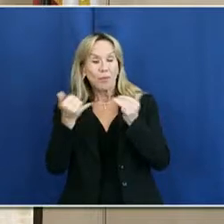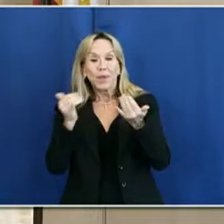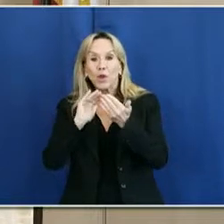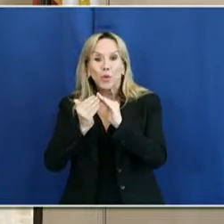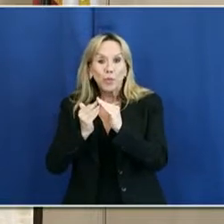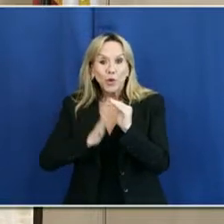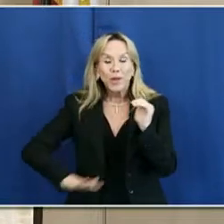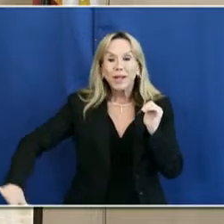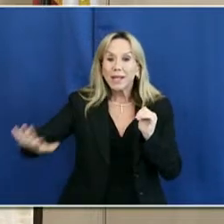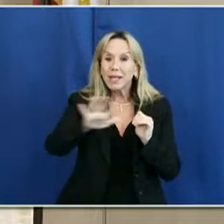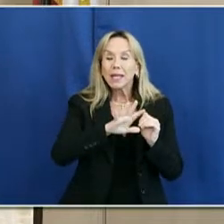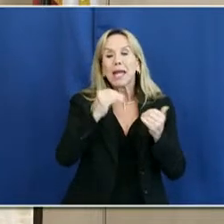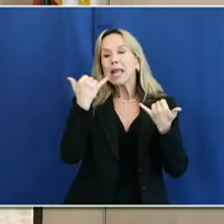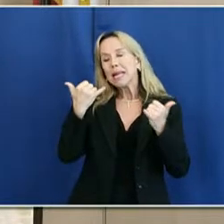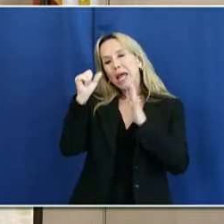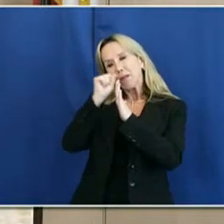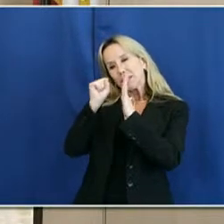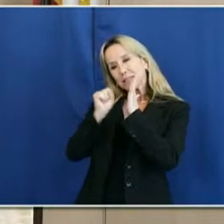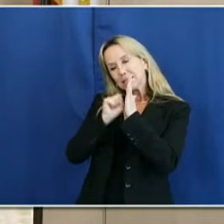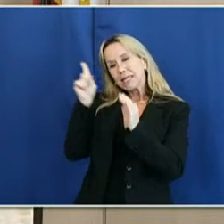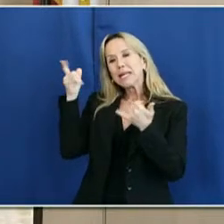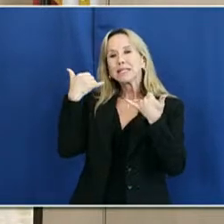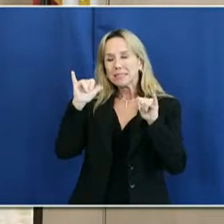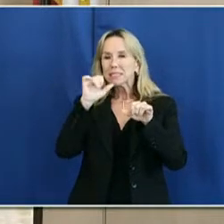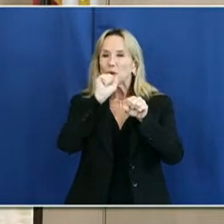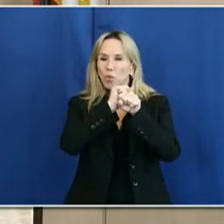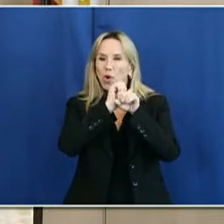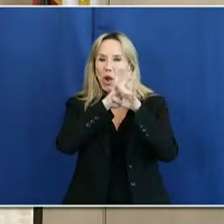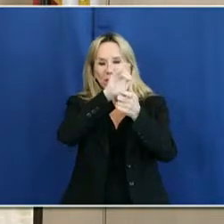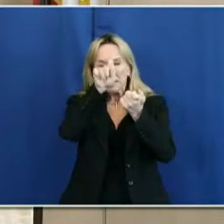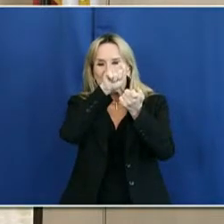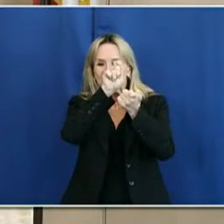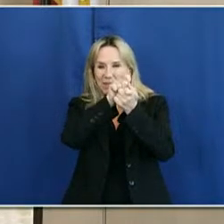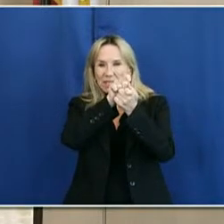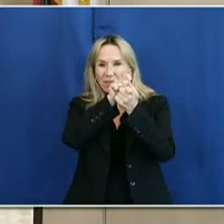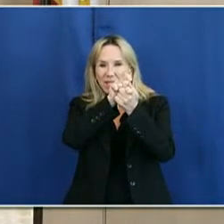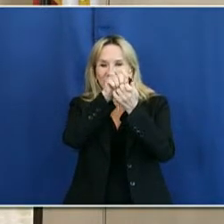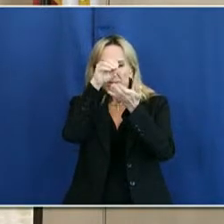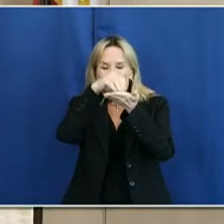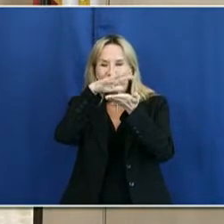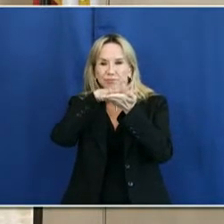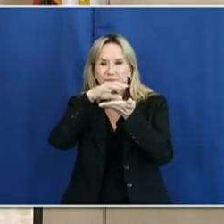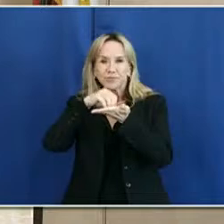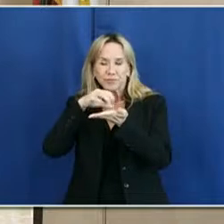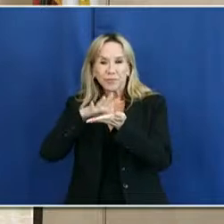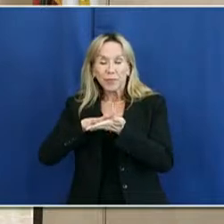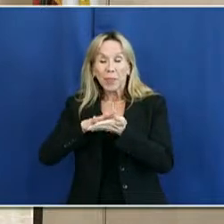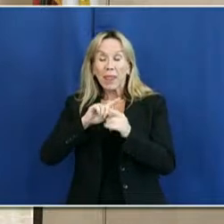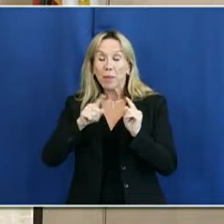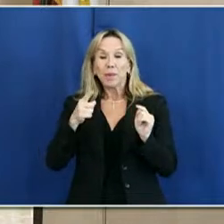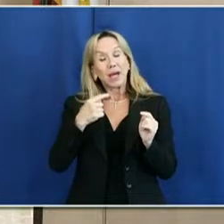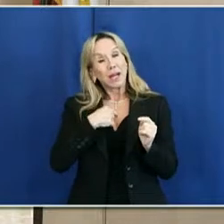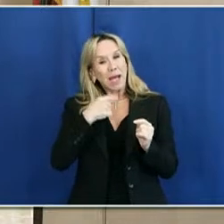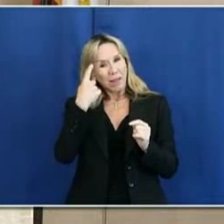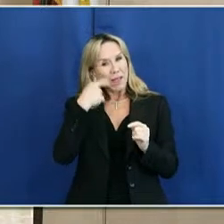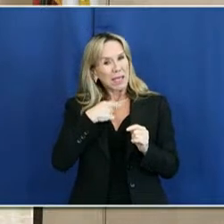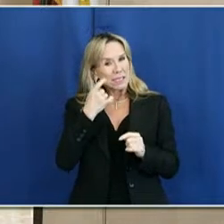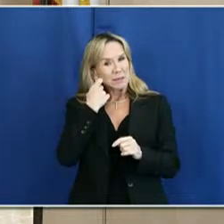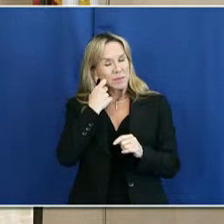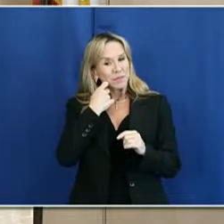state is still working through the specifics for that, but I think I mentioned previously that tiered